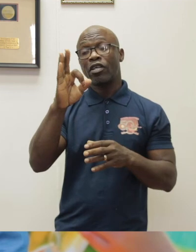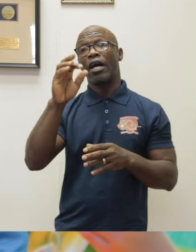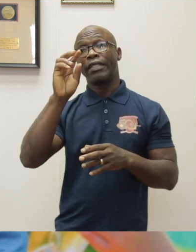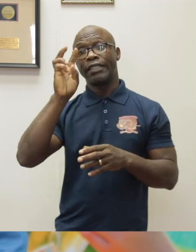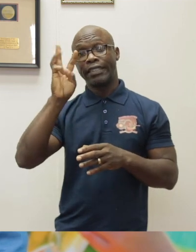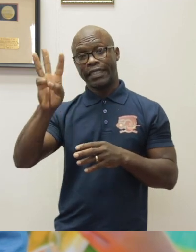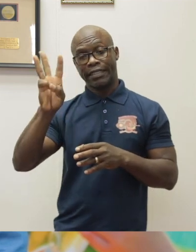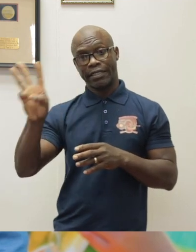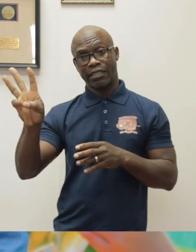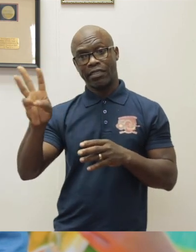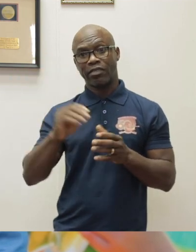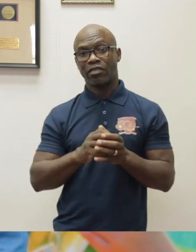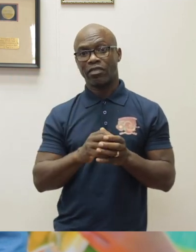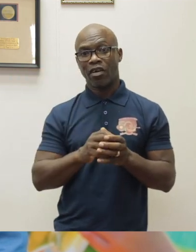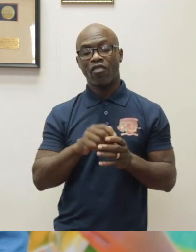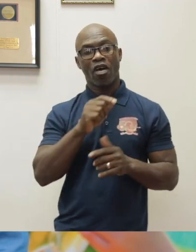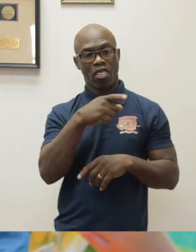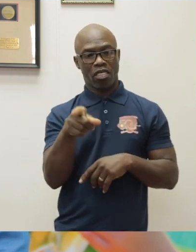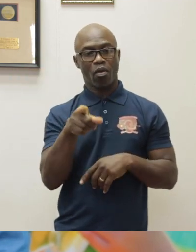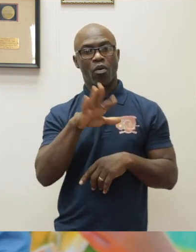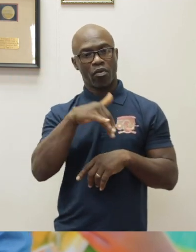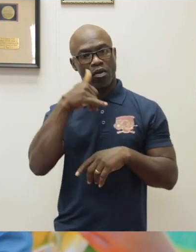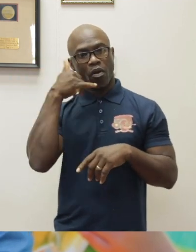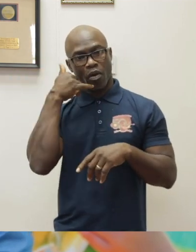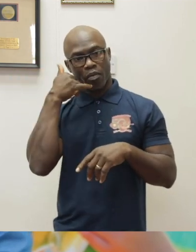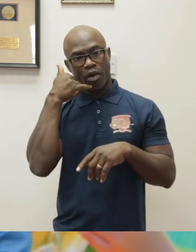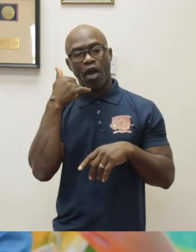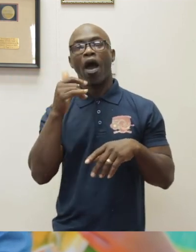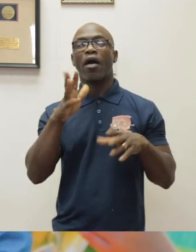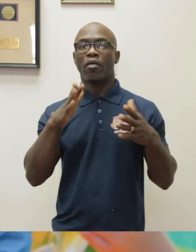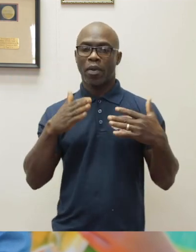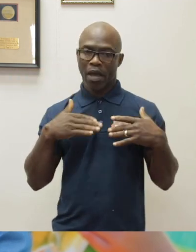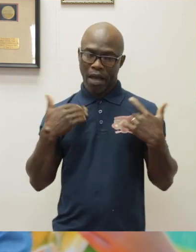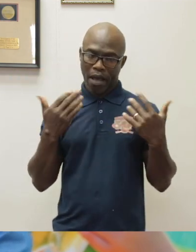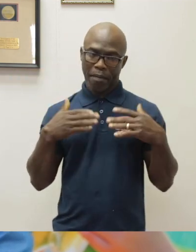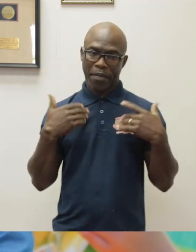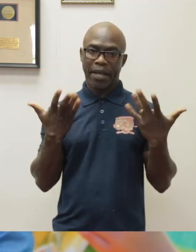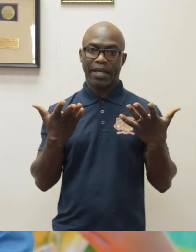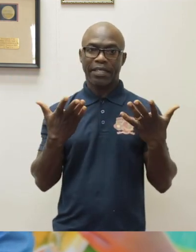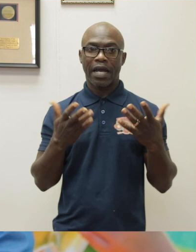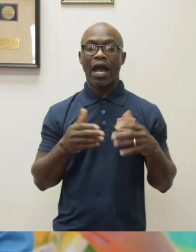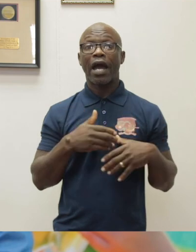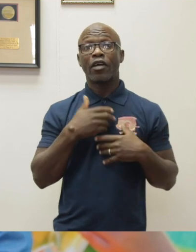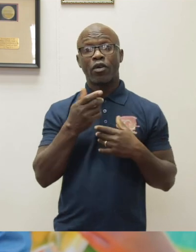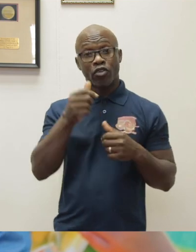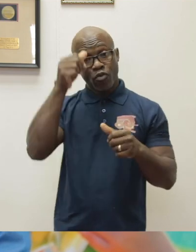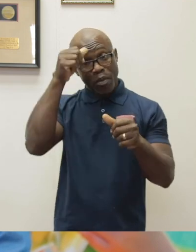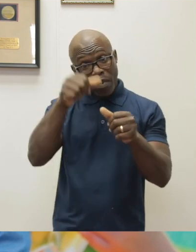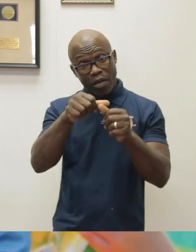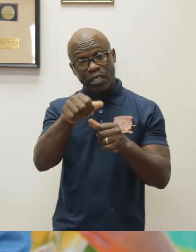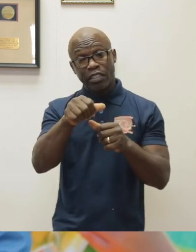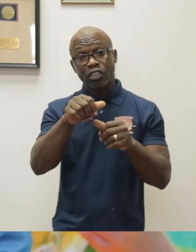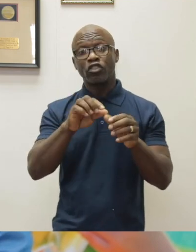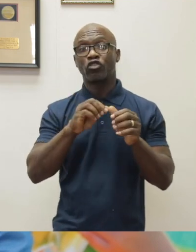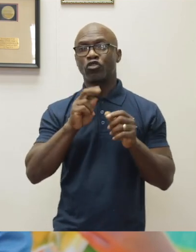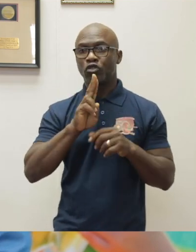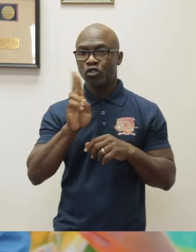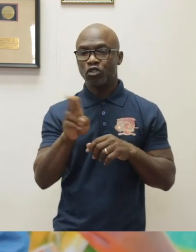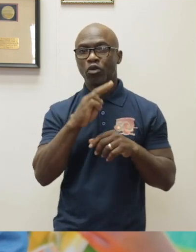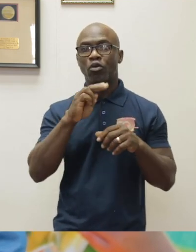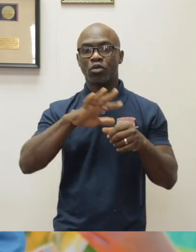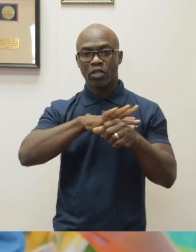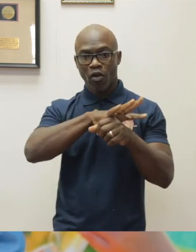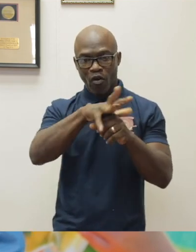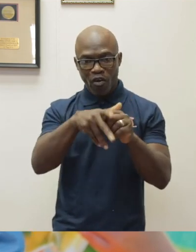1,966 for those calls. We are extremely happy, and I wish to remind you to use the COVID-19